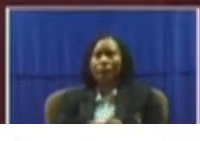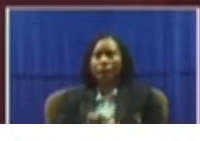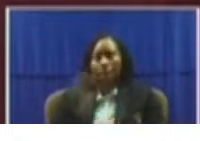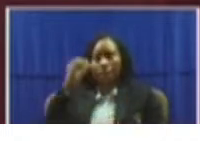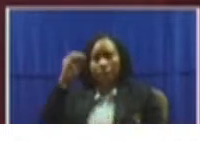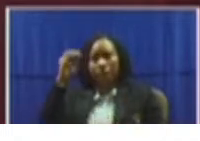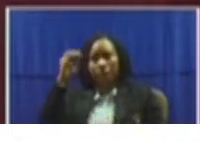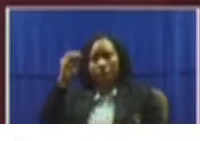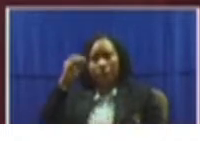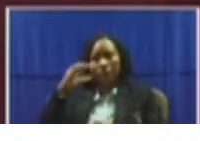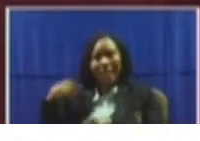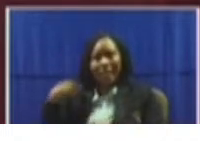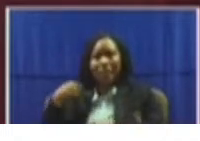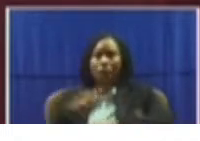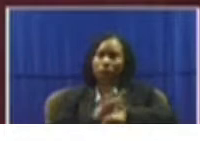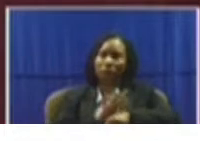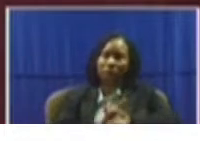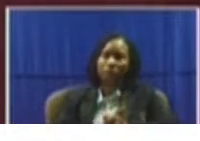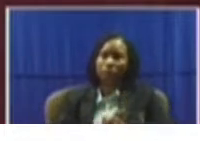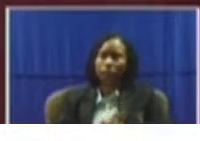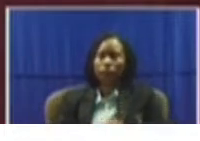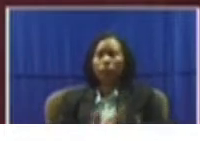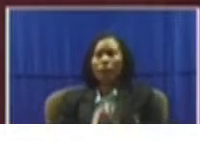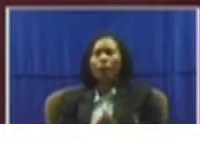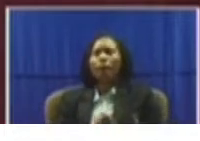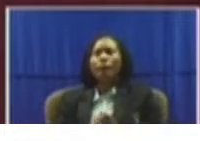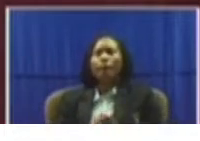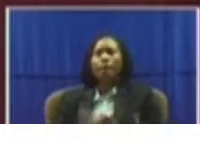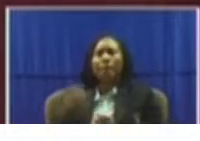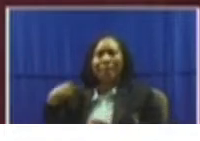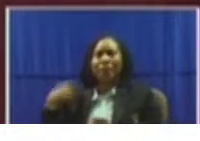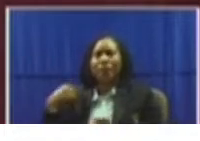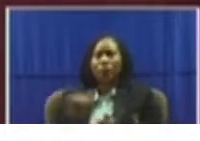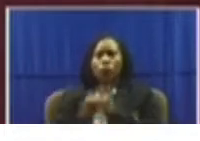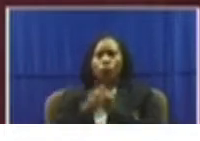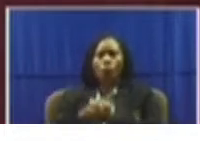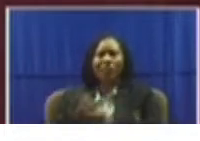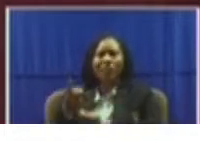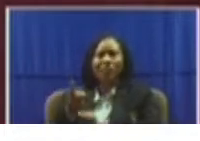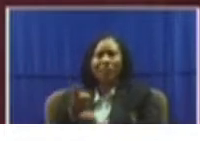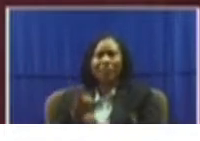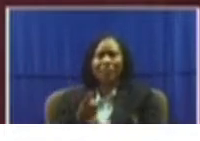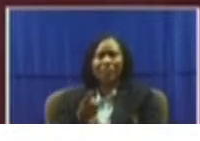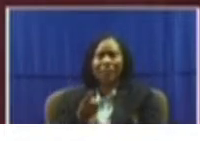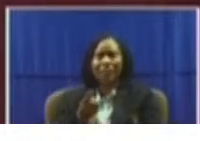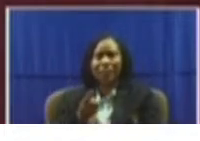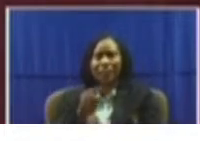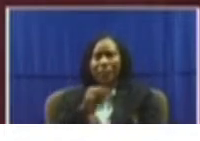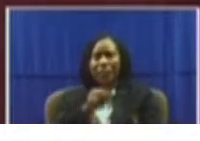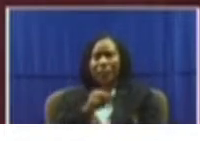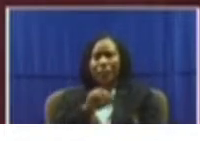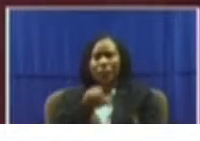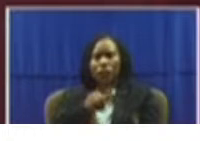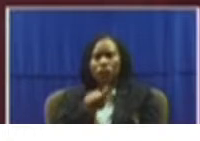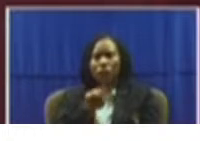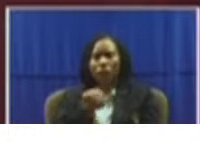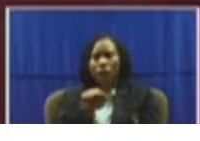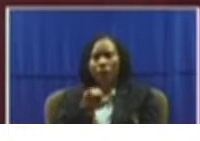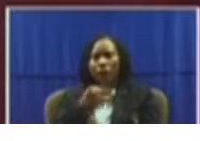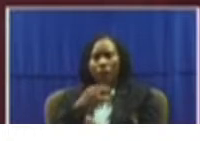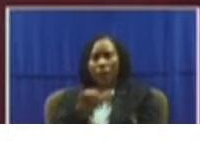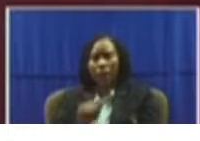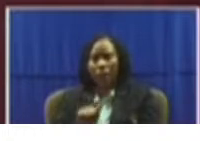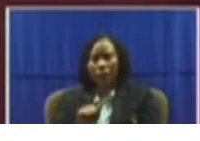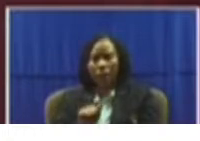Bolt not the Minister of Sport in Jamaica? What made Albert Fritz, who ran a Sex for Jobs scheme for 12 years, fit